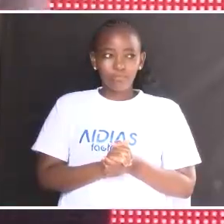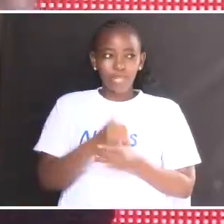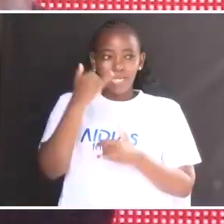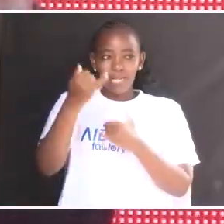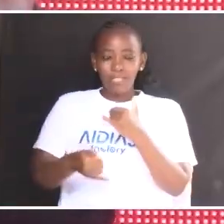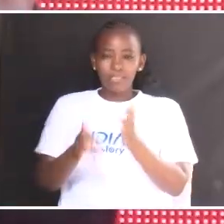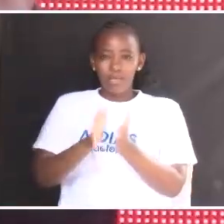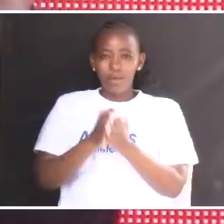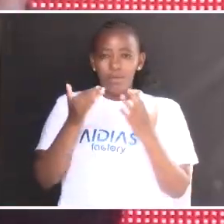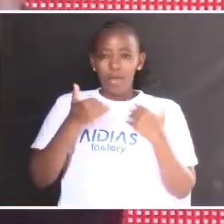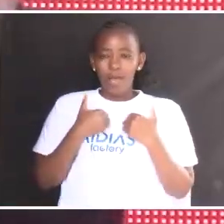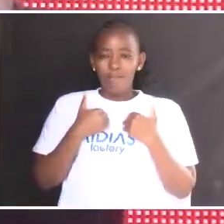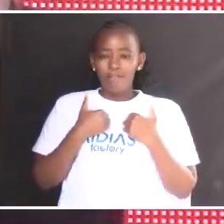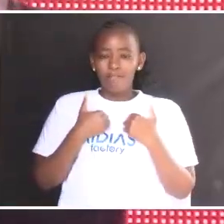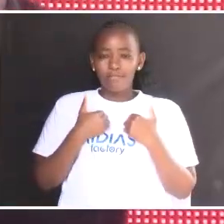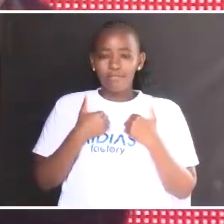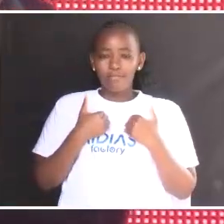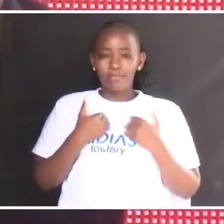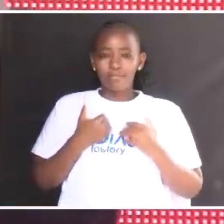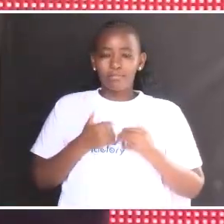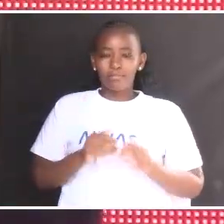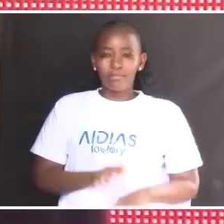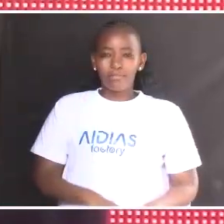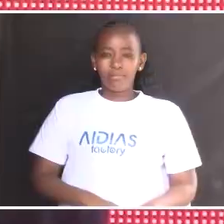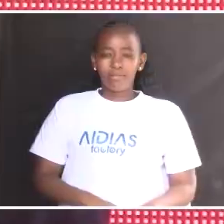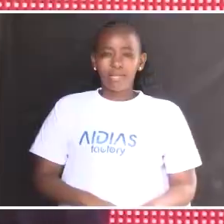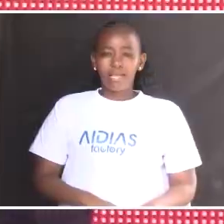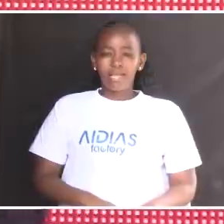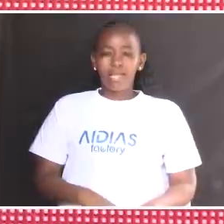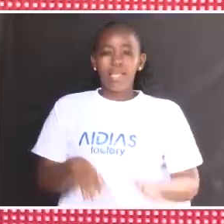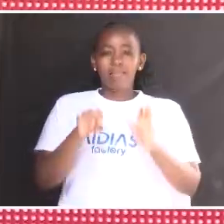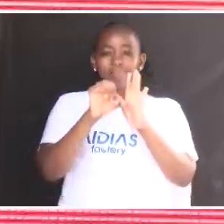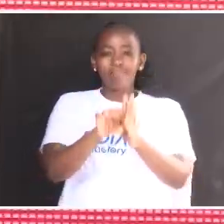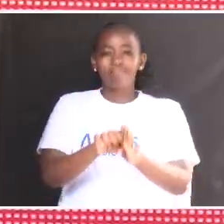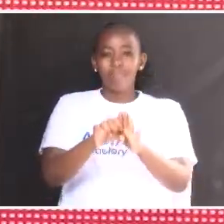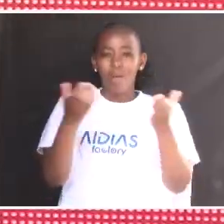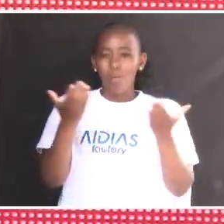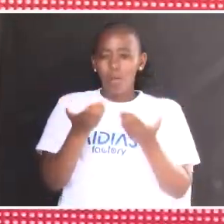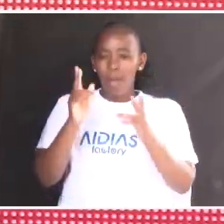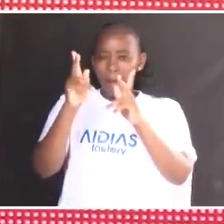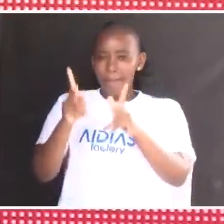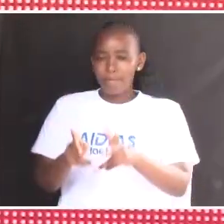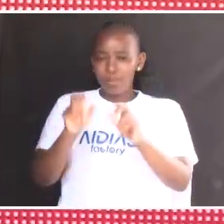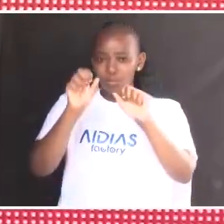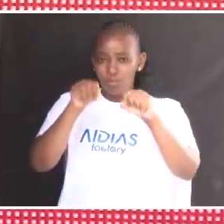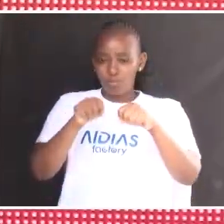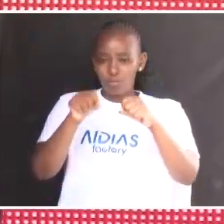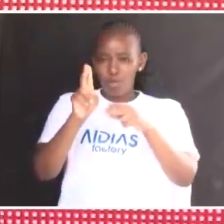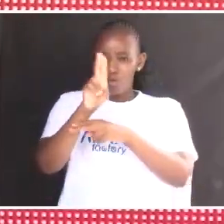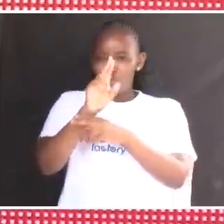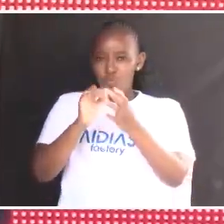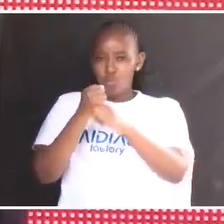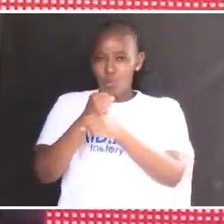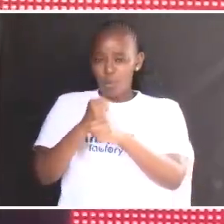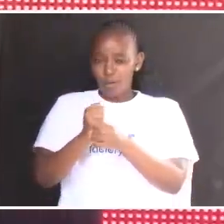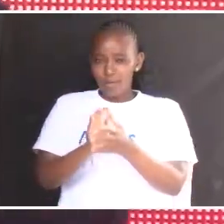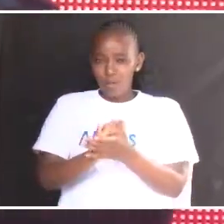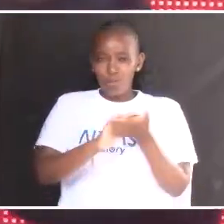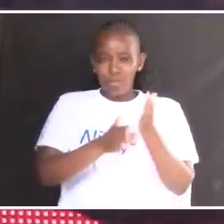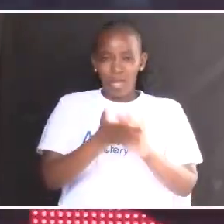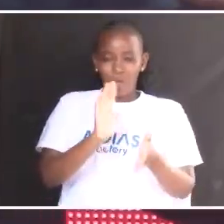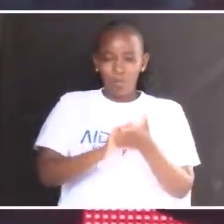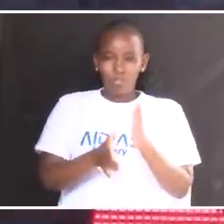Lastly, we have what we call instances when somebody can use your work